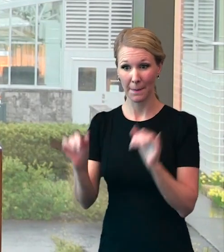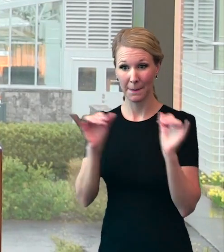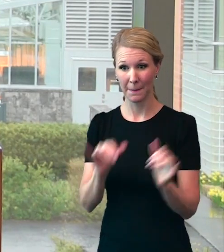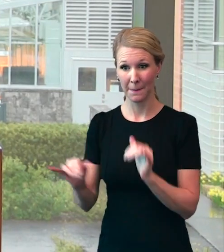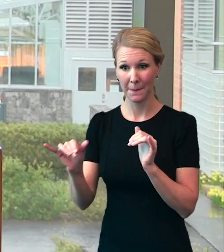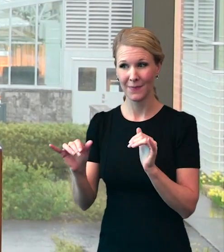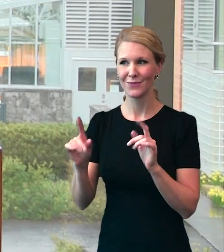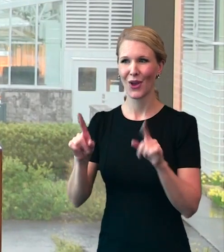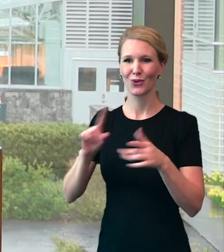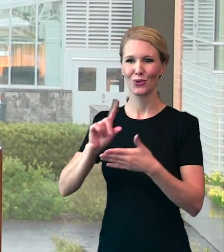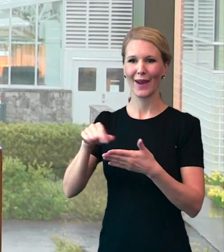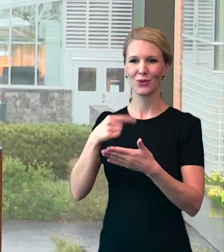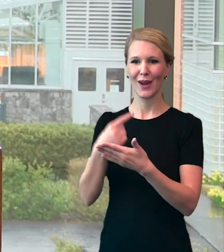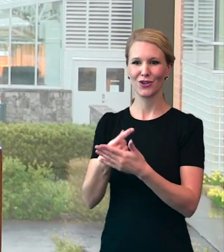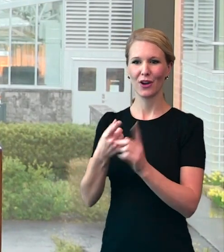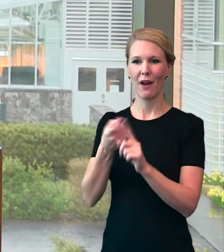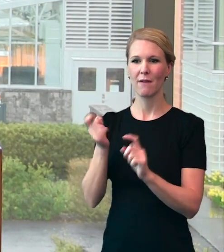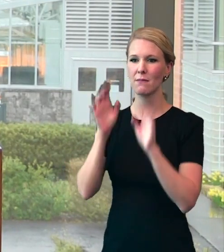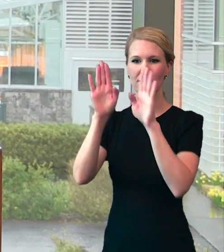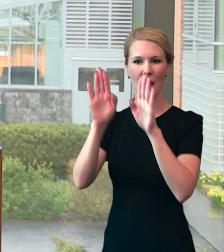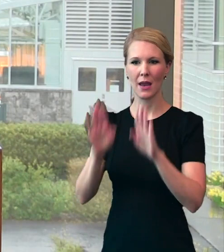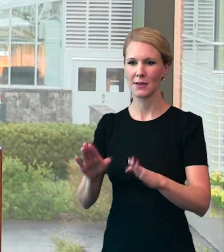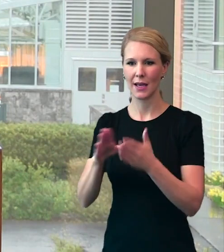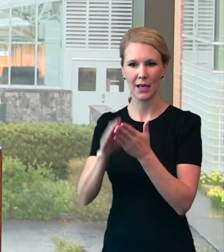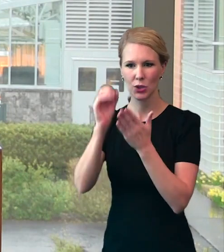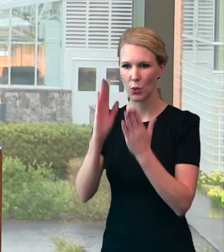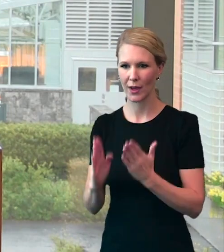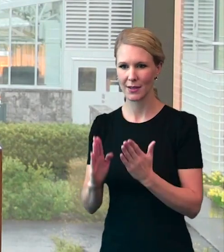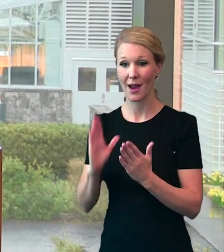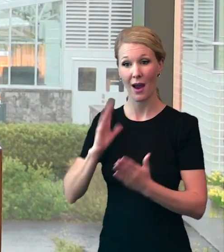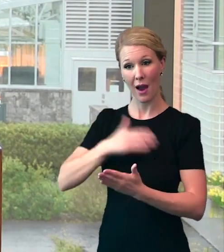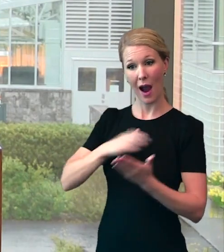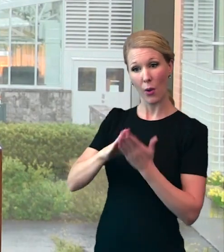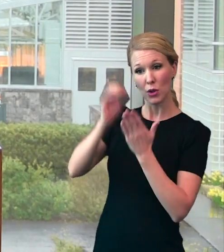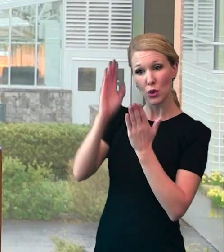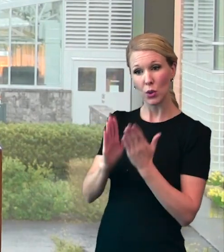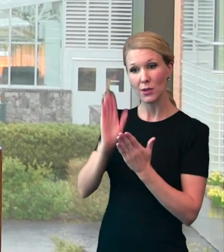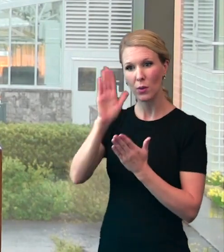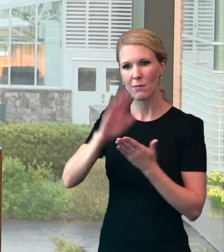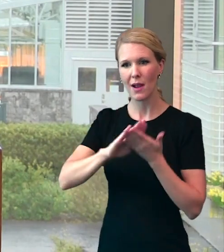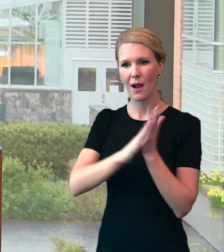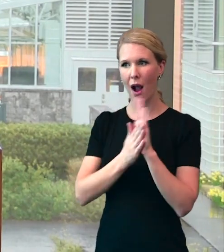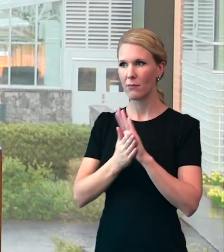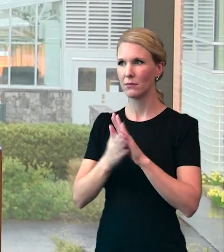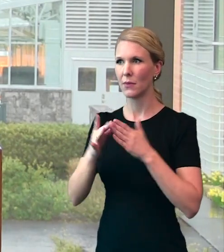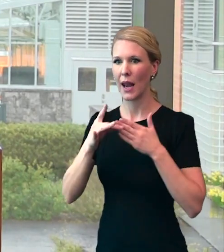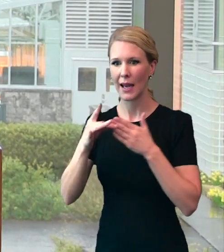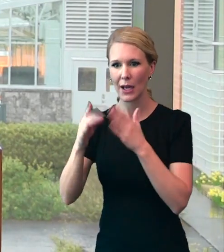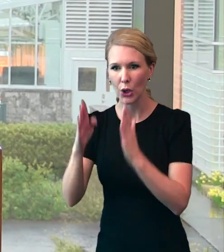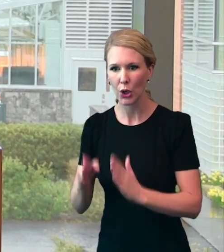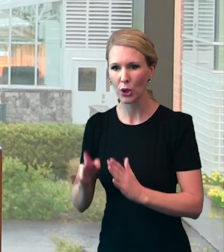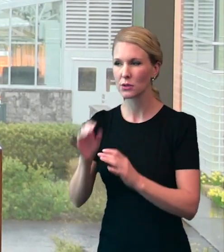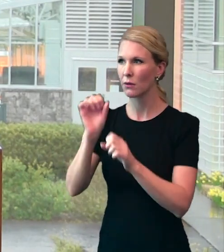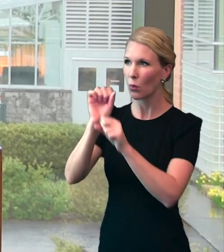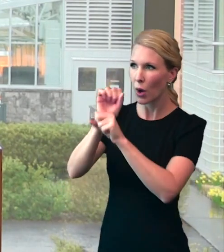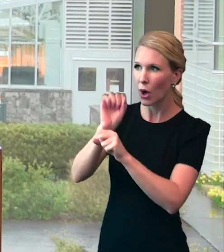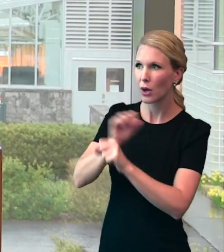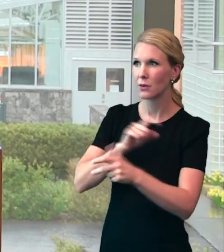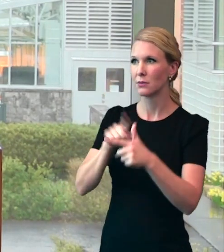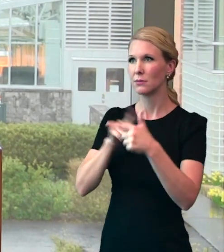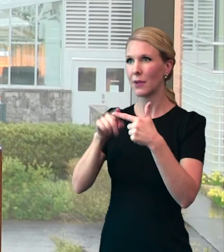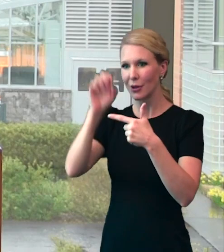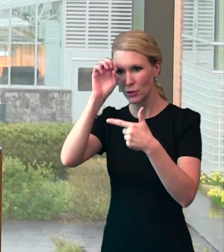Our graduates make our community stronger. They are leaders in work, in education, and in community